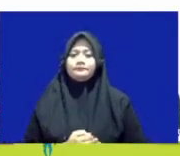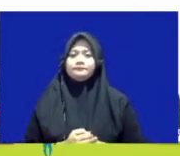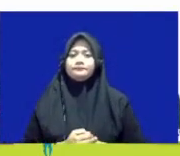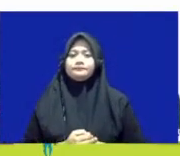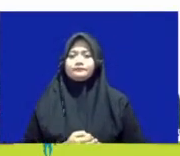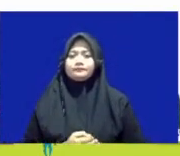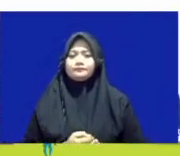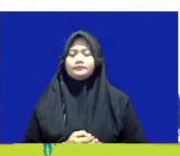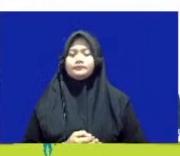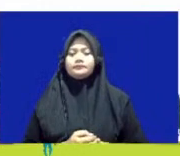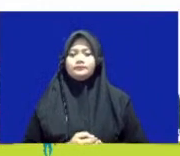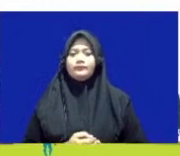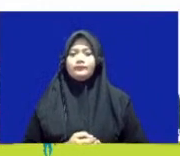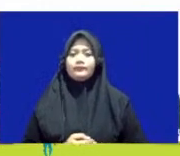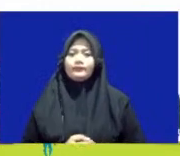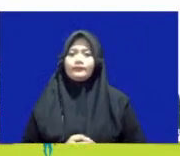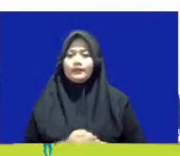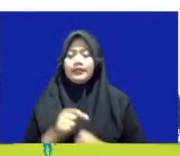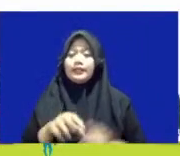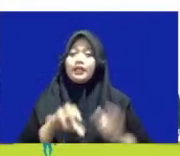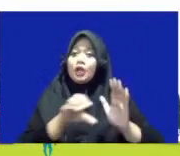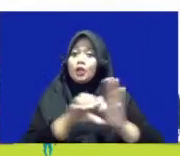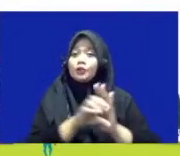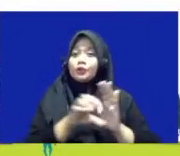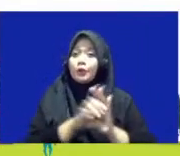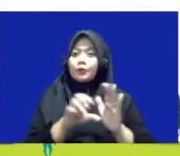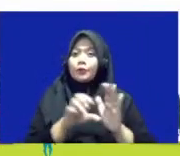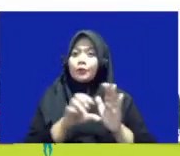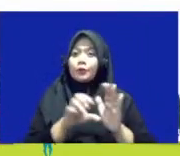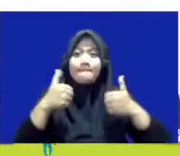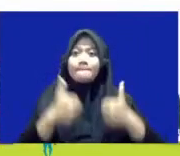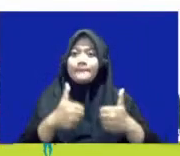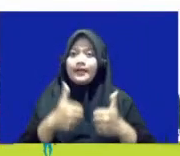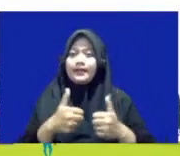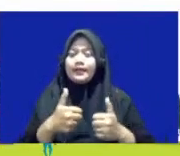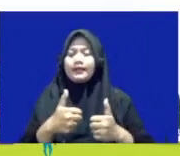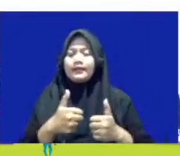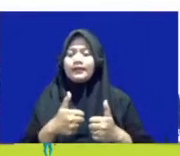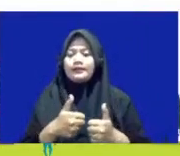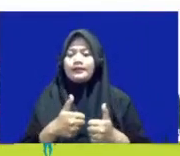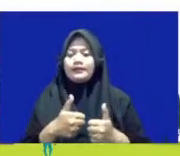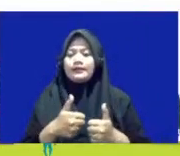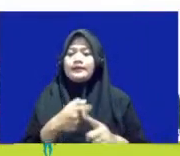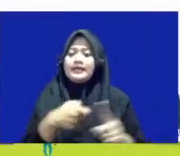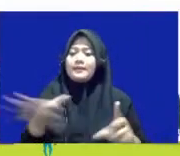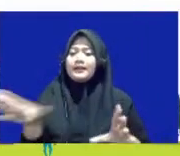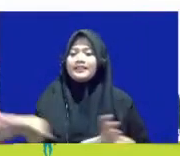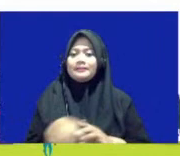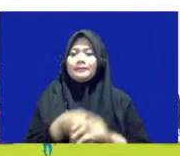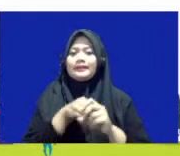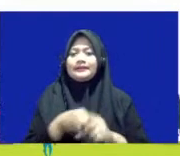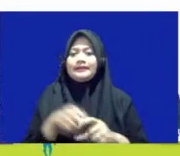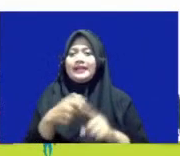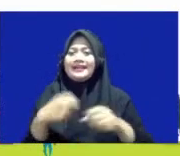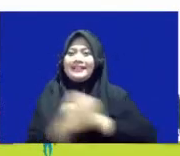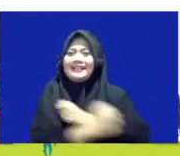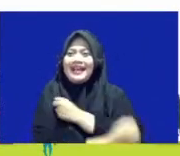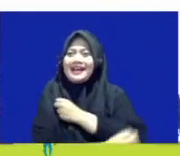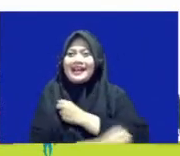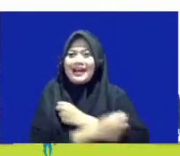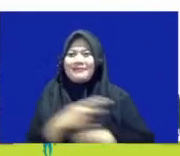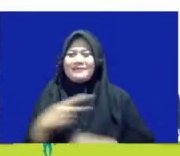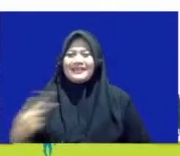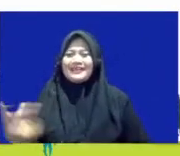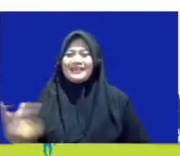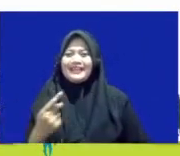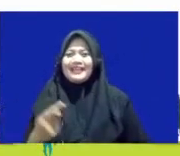country's participatory disaster management approach. Government is taking all the responsibilities, but